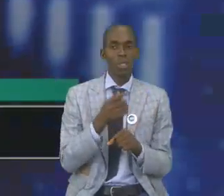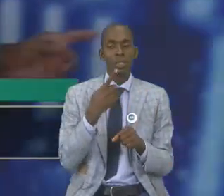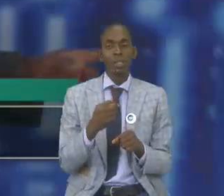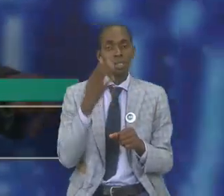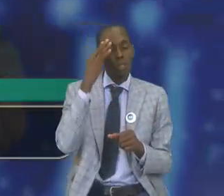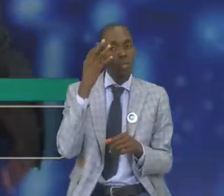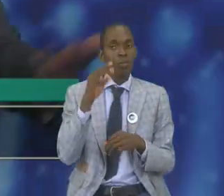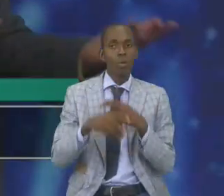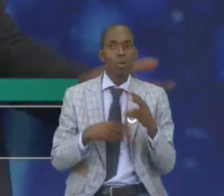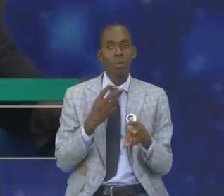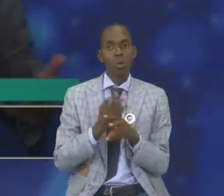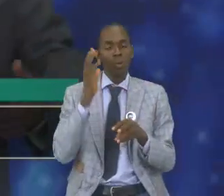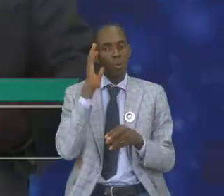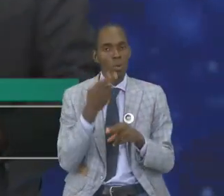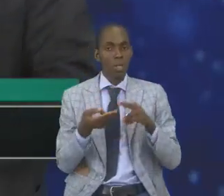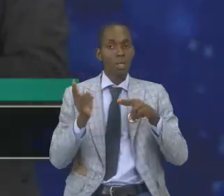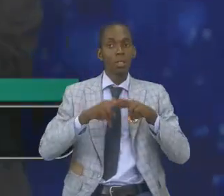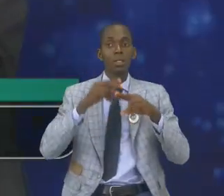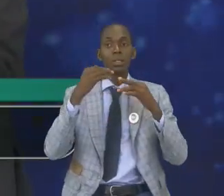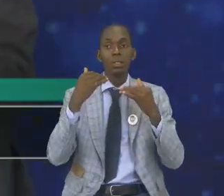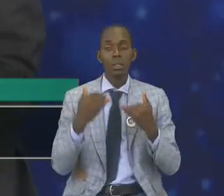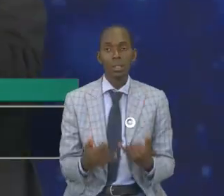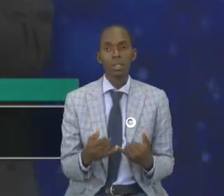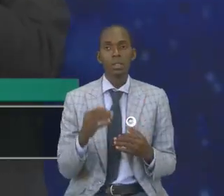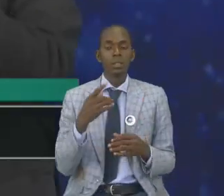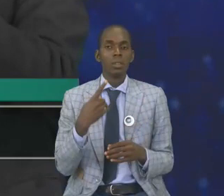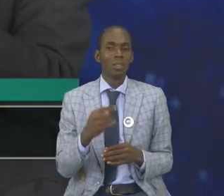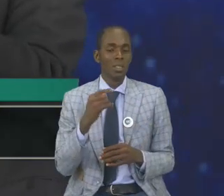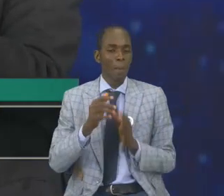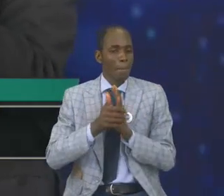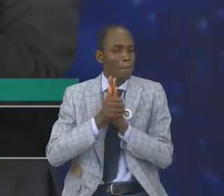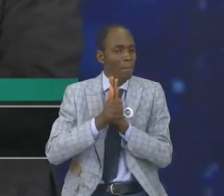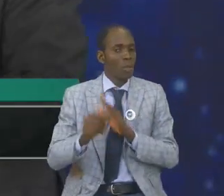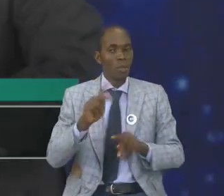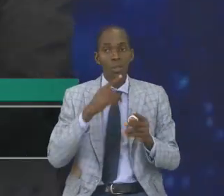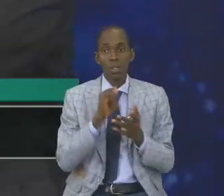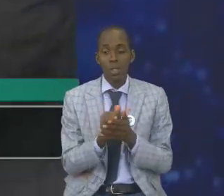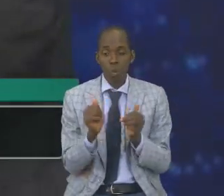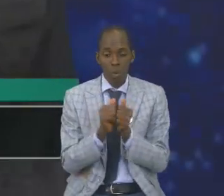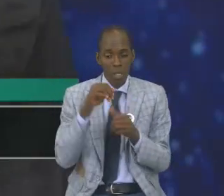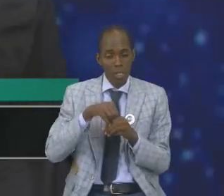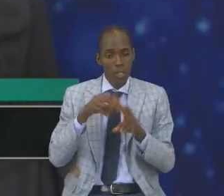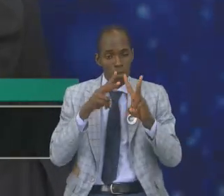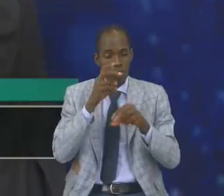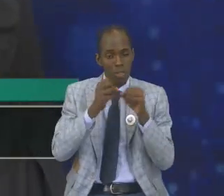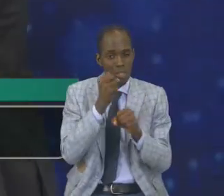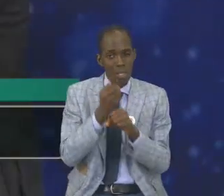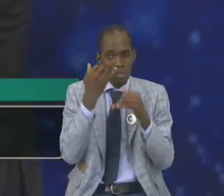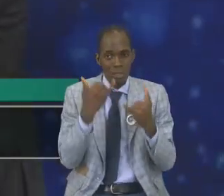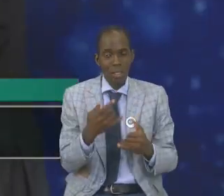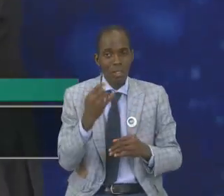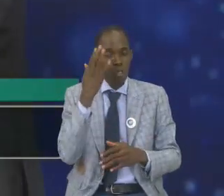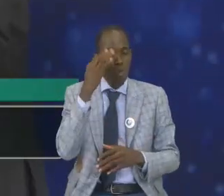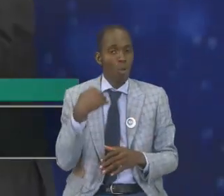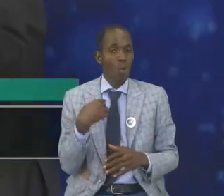world will double. Now, the experts tell us within 2 years, 2 years now, the knowledge we have now,